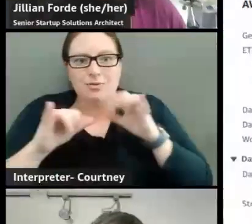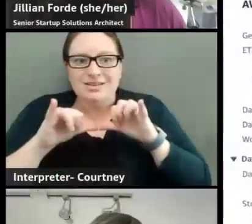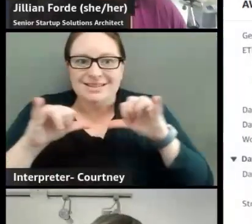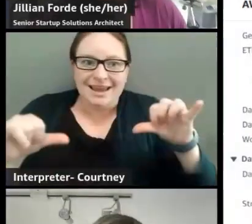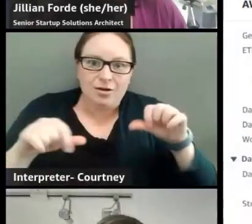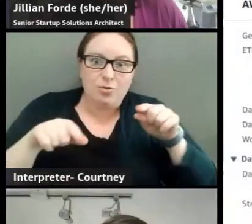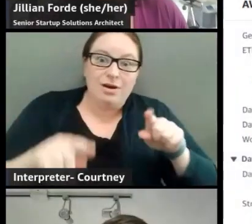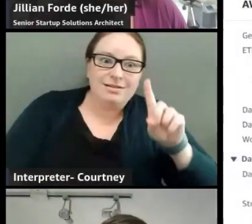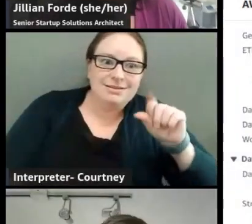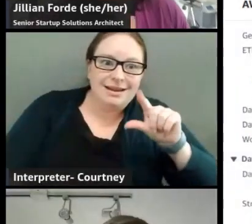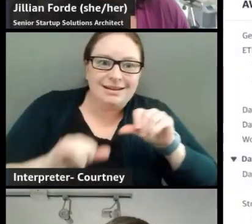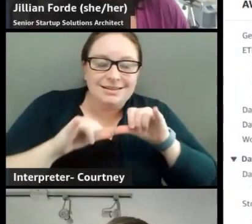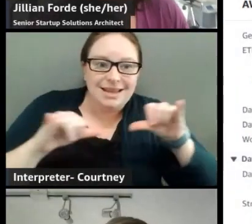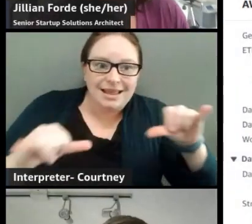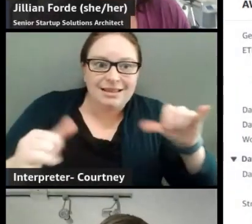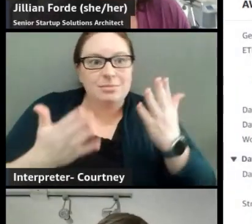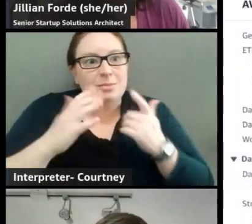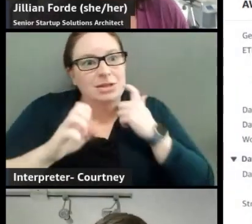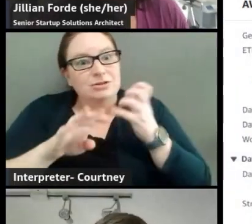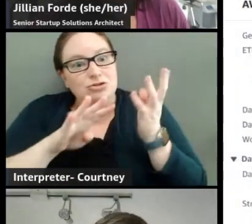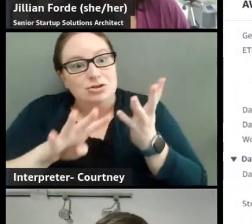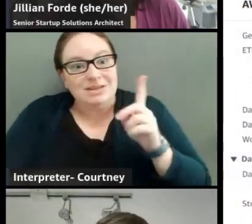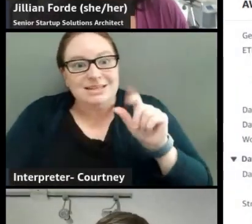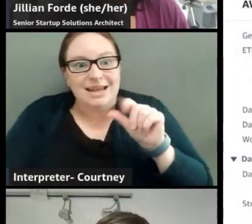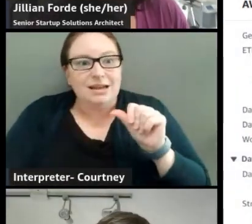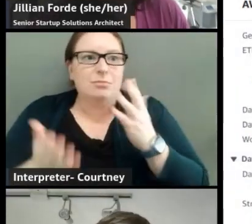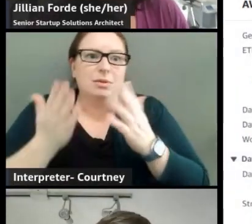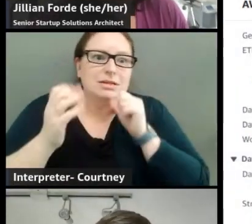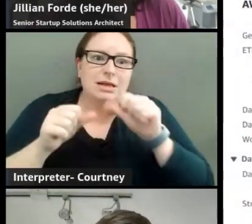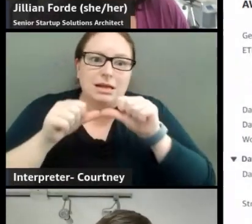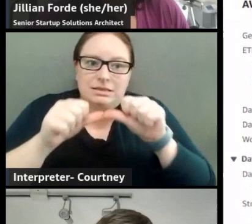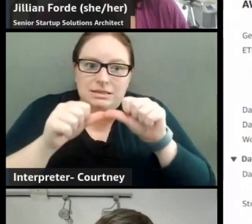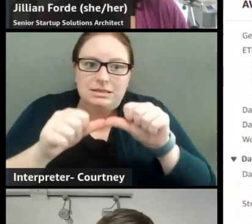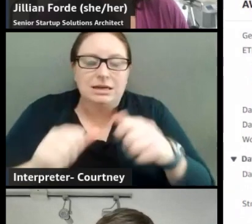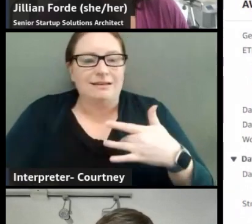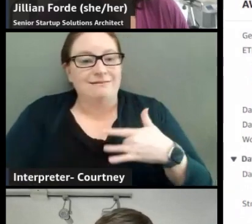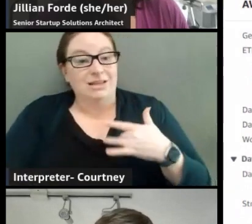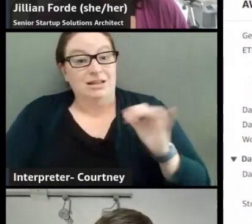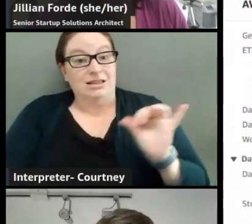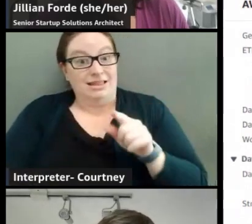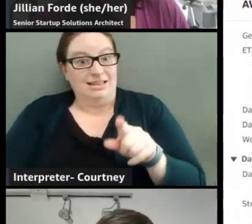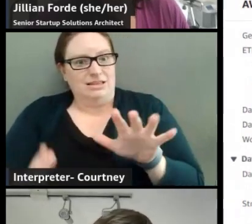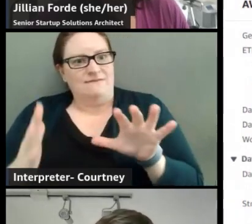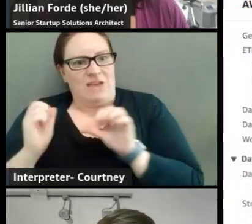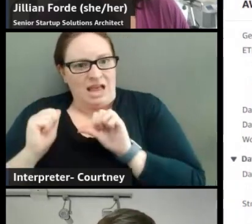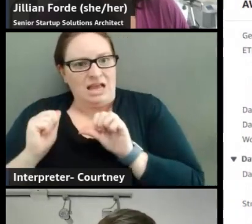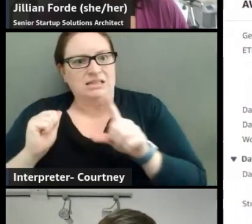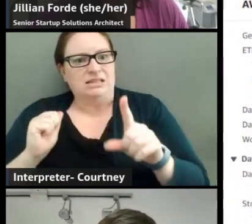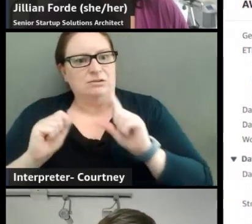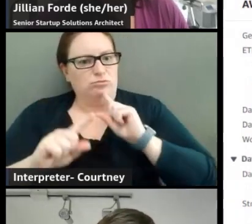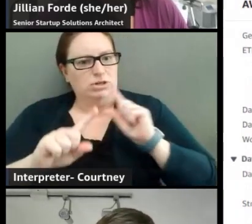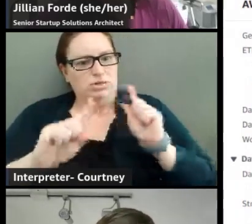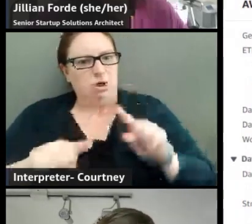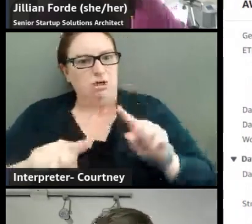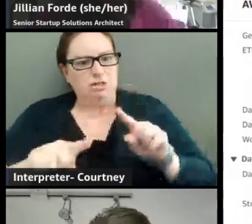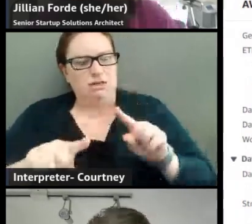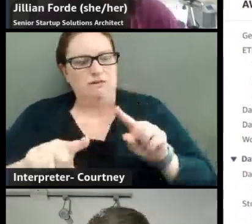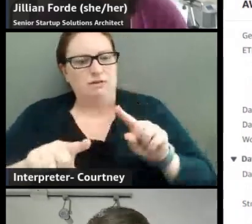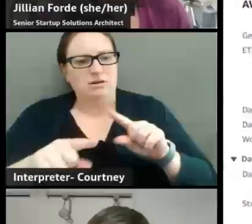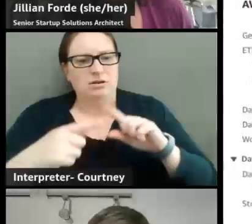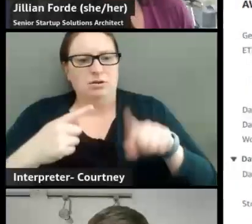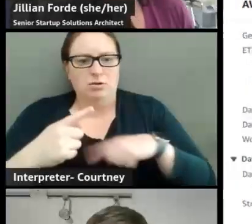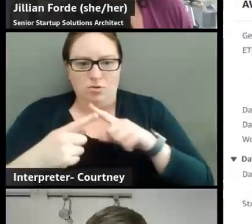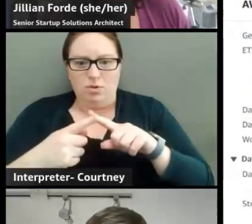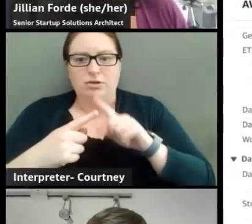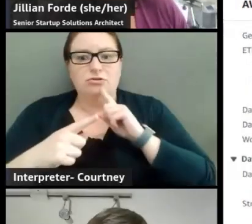Maybe it's streaming data, maybe it's inconsistent. I feel like the fact that this is so fast and it's so responsive to when you're